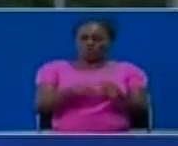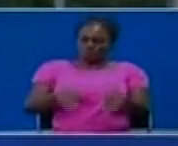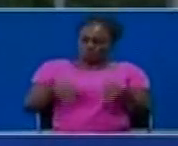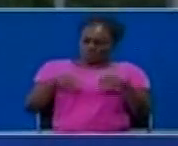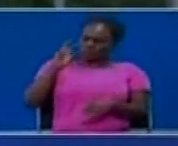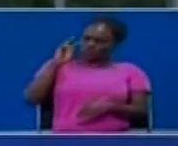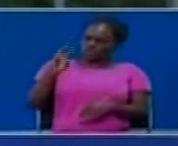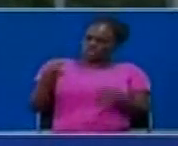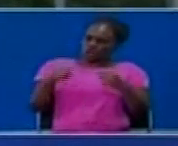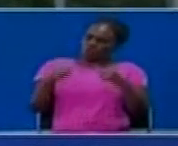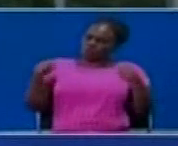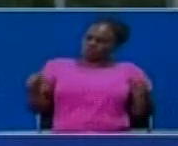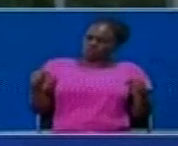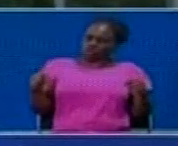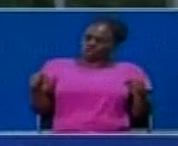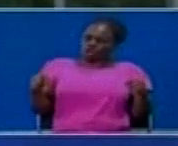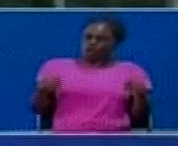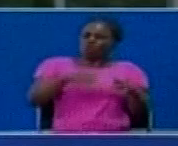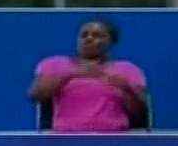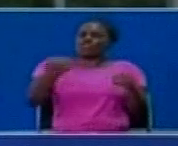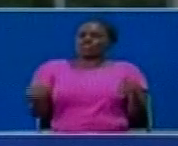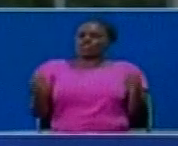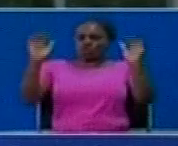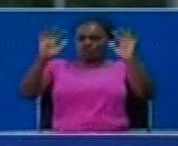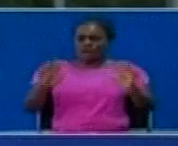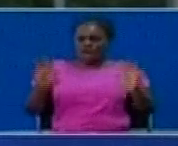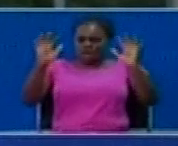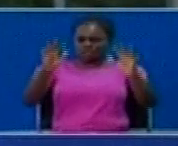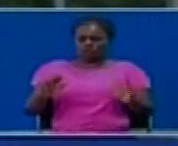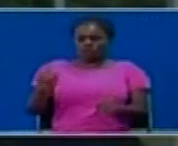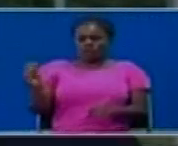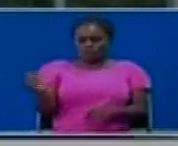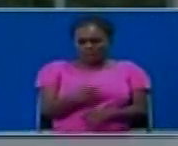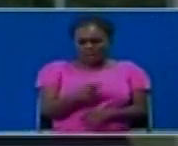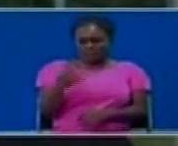opposition will call off mass action slated for January 4th as it awaits the Senate's report.